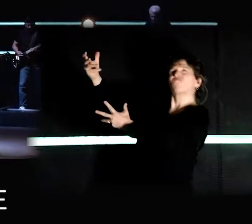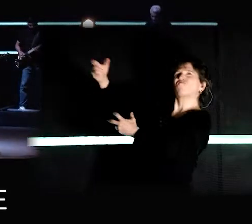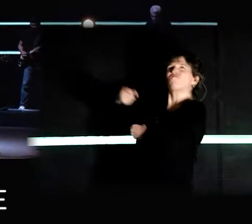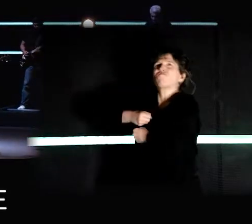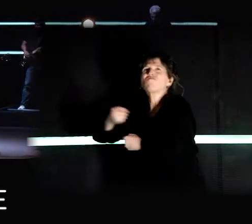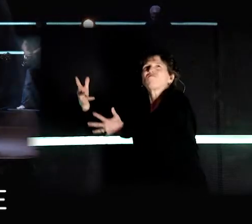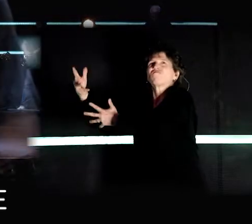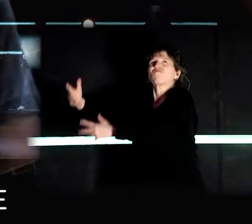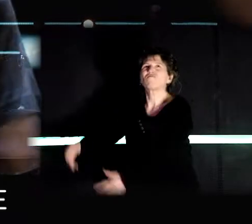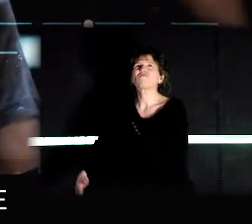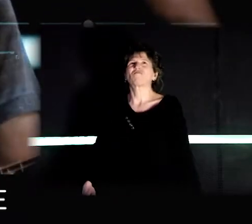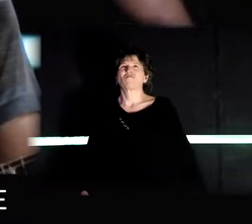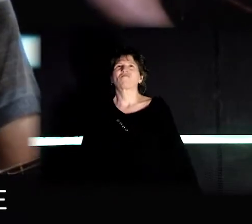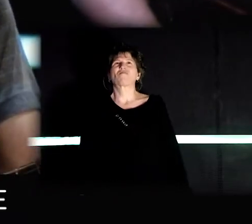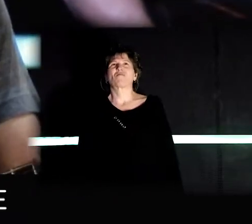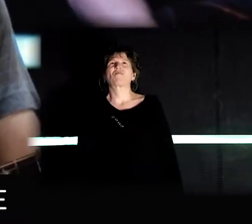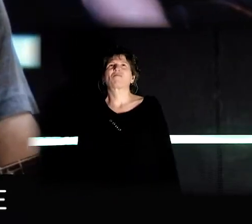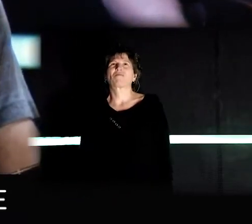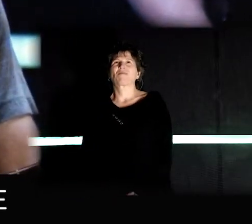arise. Let praise